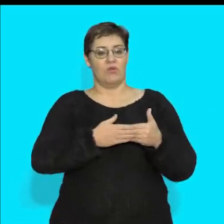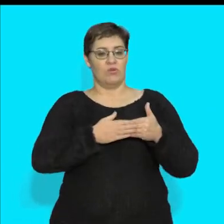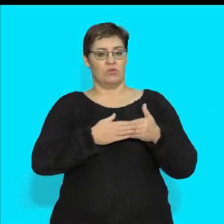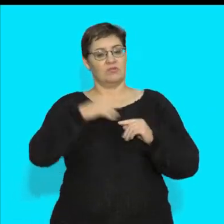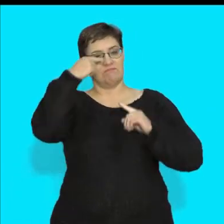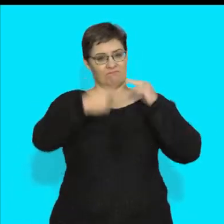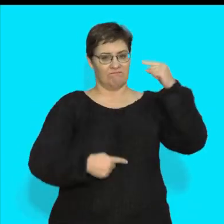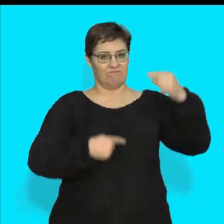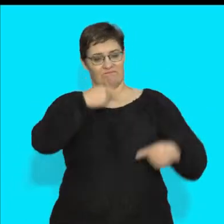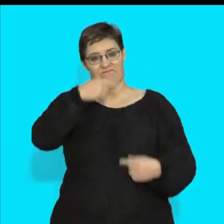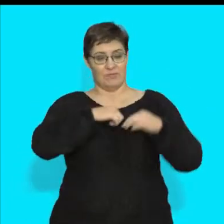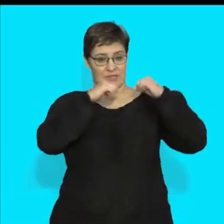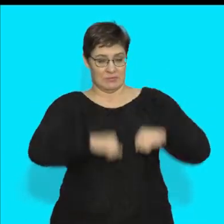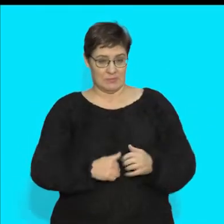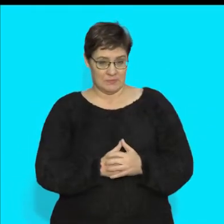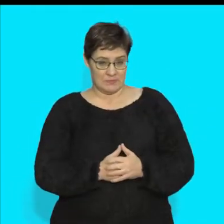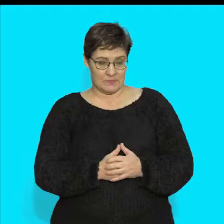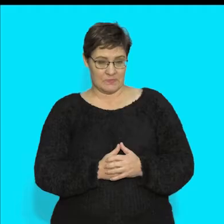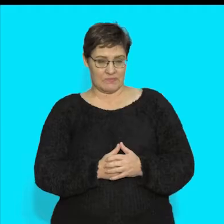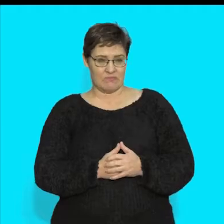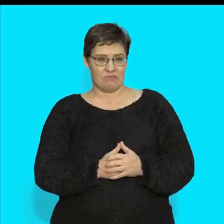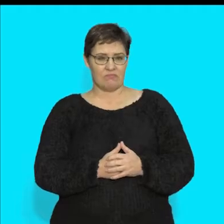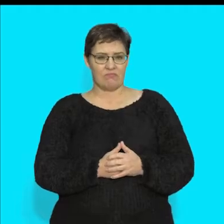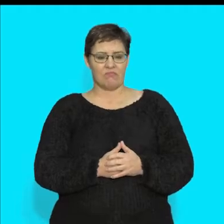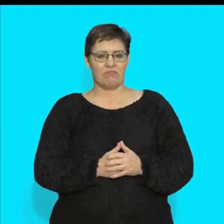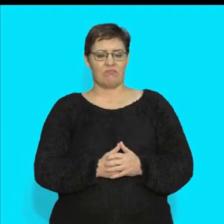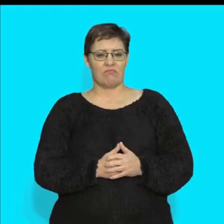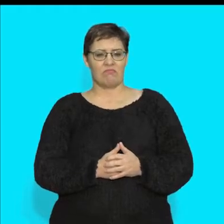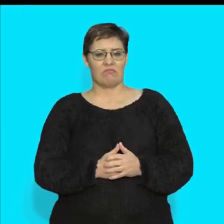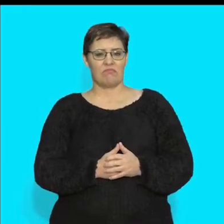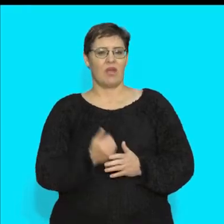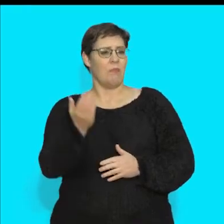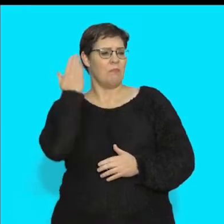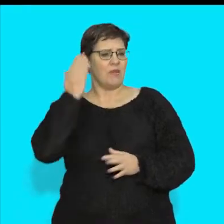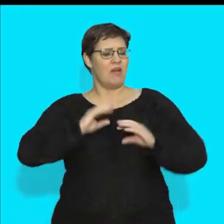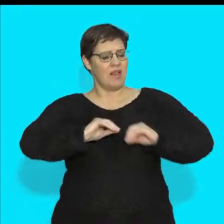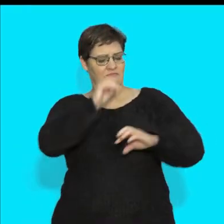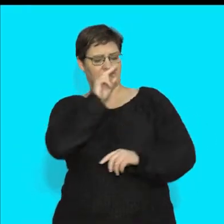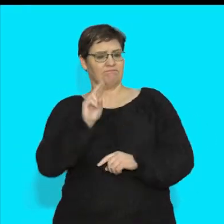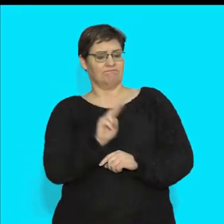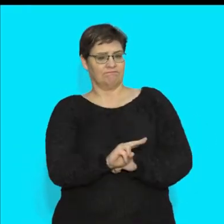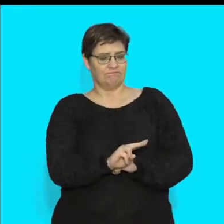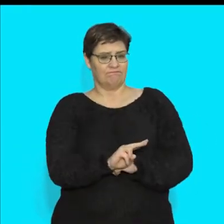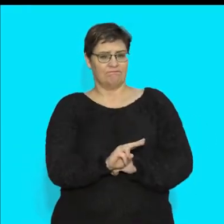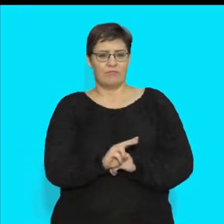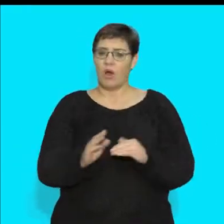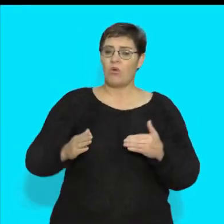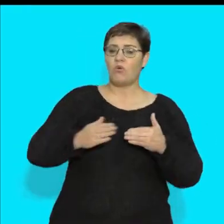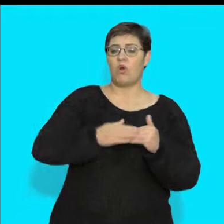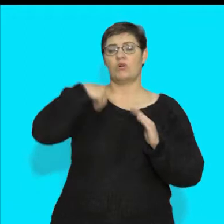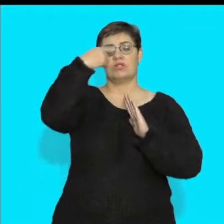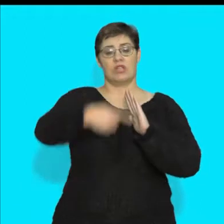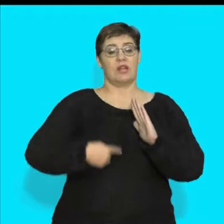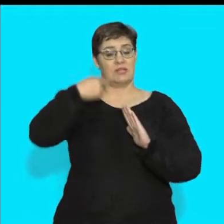a closed circulatory system. Now, we looked at that in the previous lessons. When we look at this